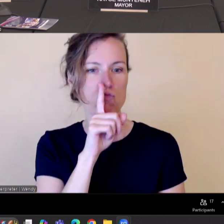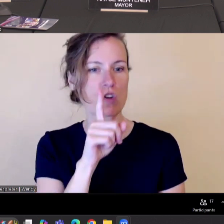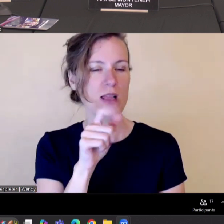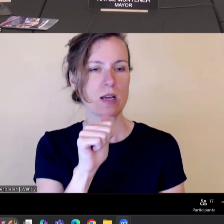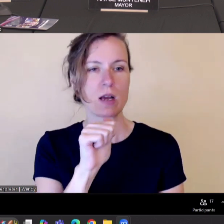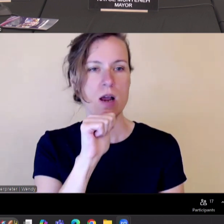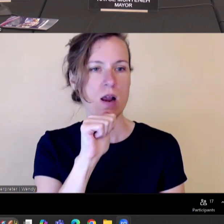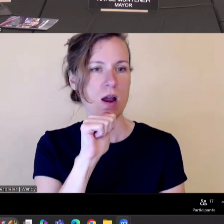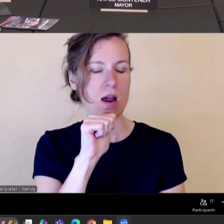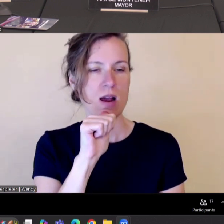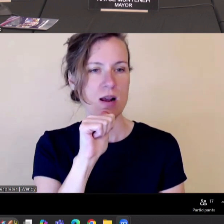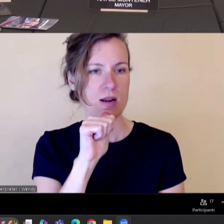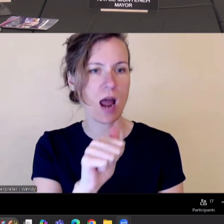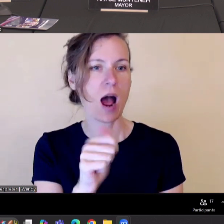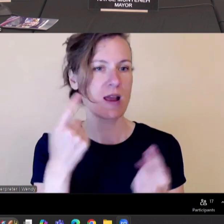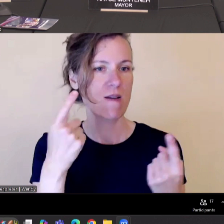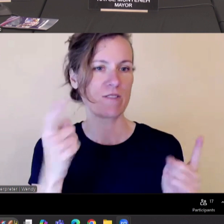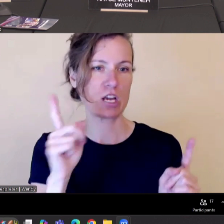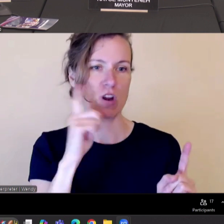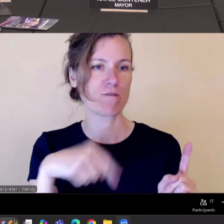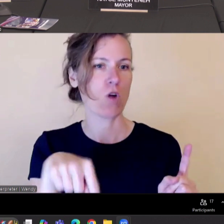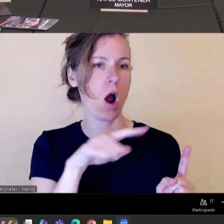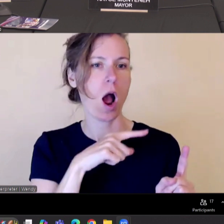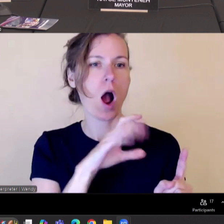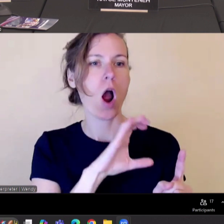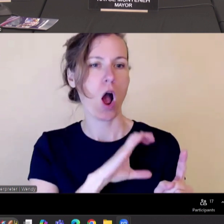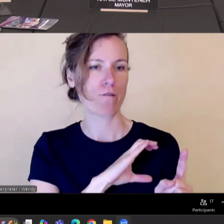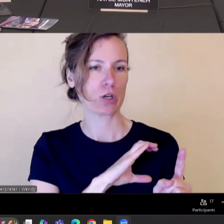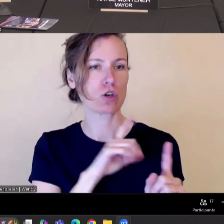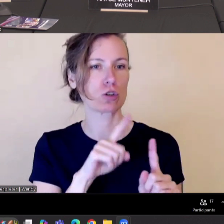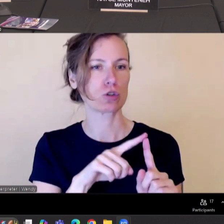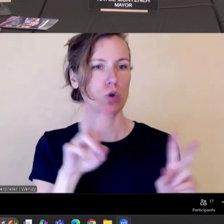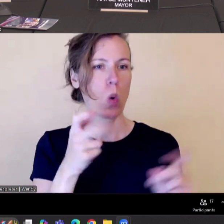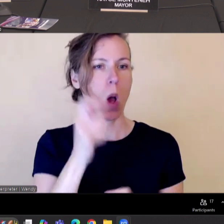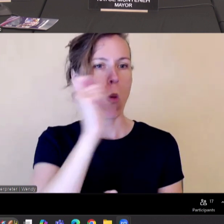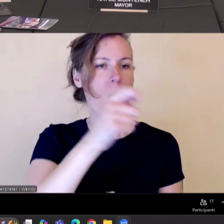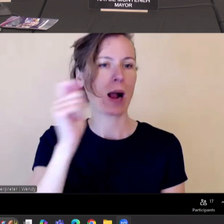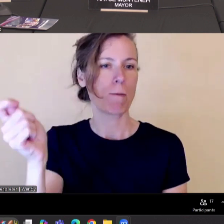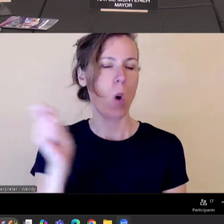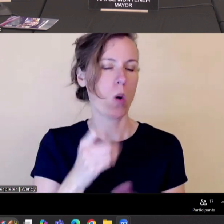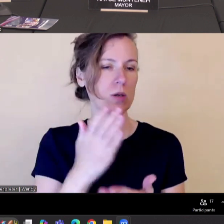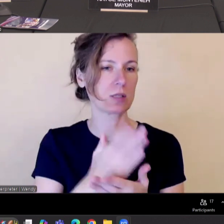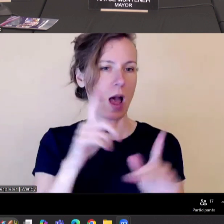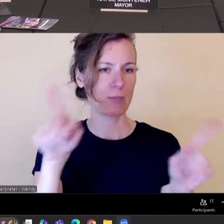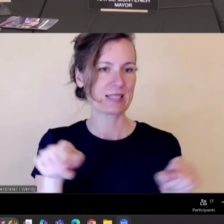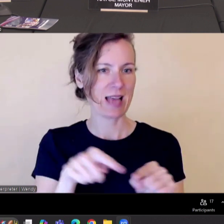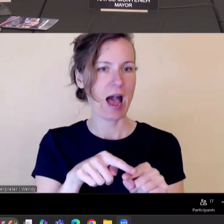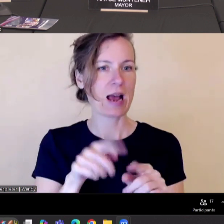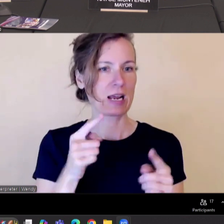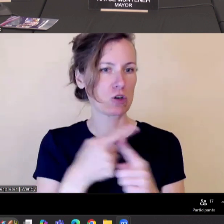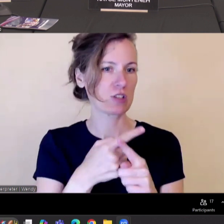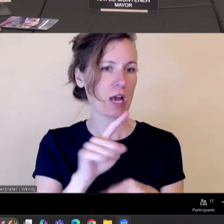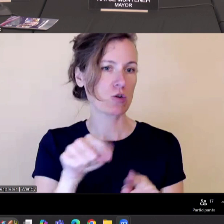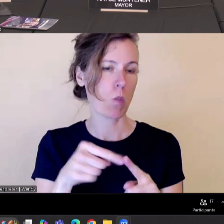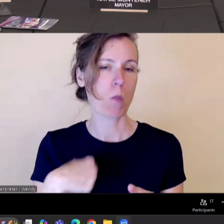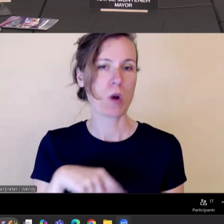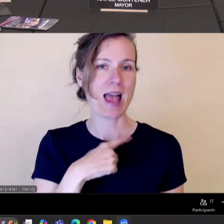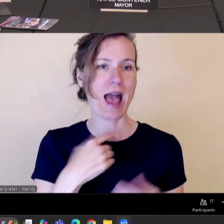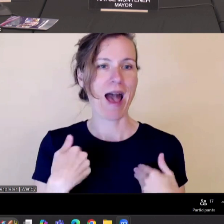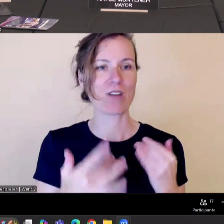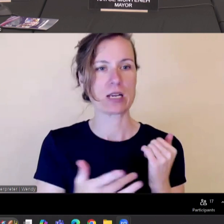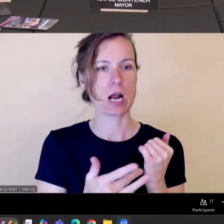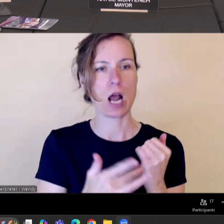sworn officers to try to whack-a-mole these stop sign intersections when we have this technology that's available and is being used